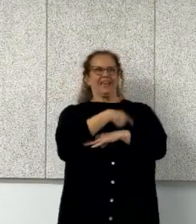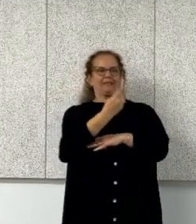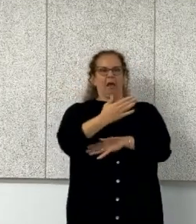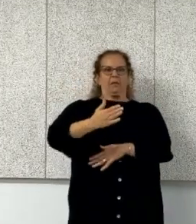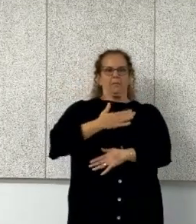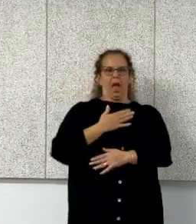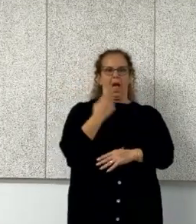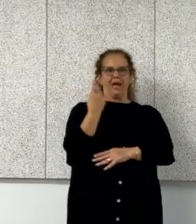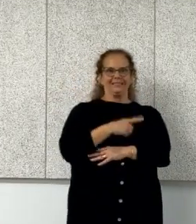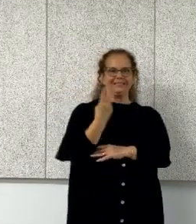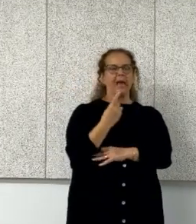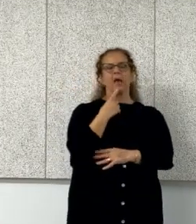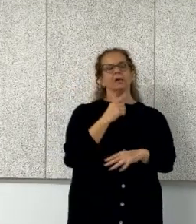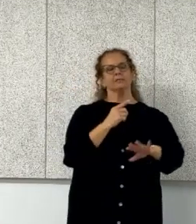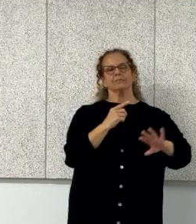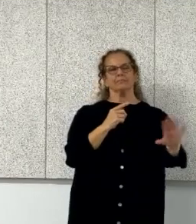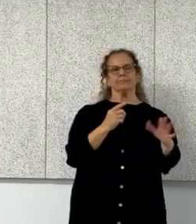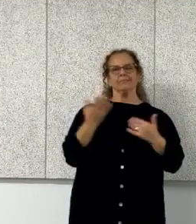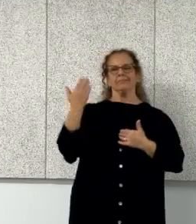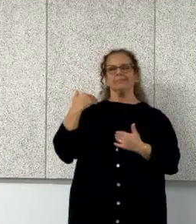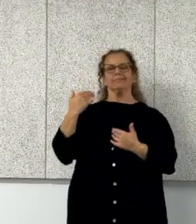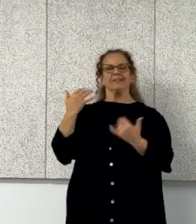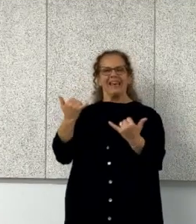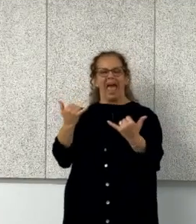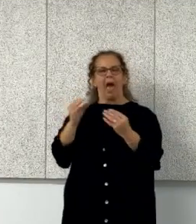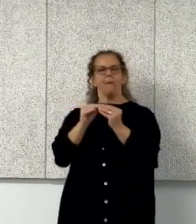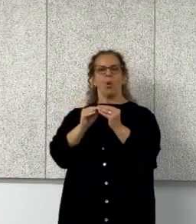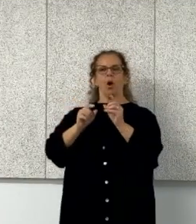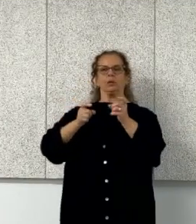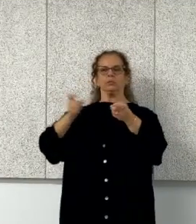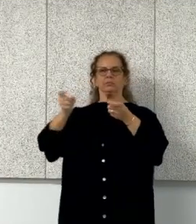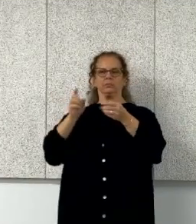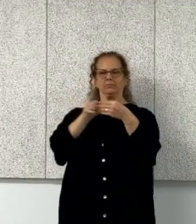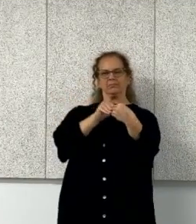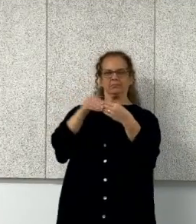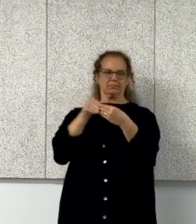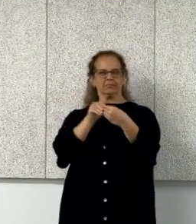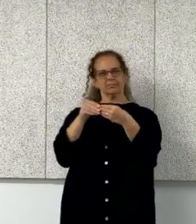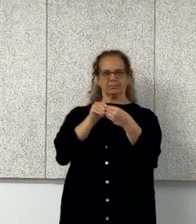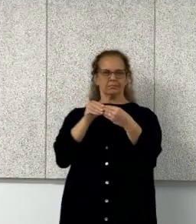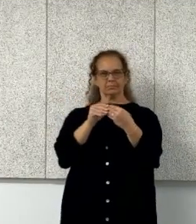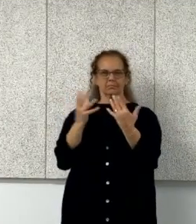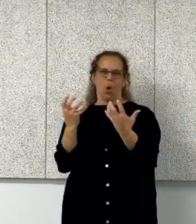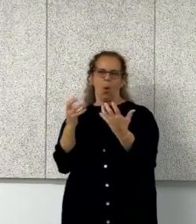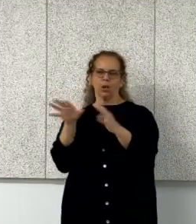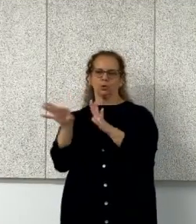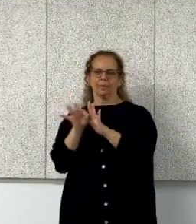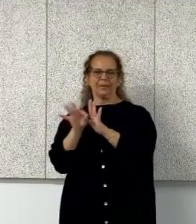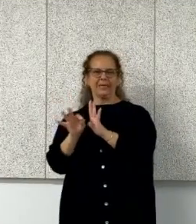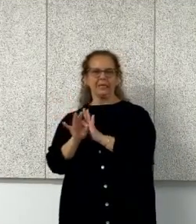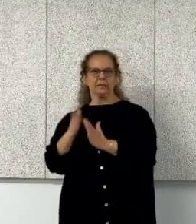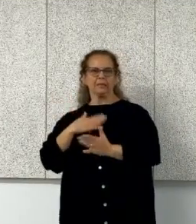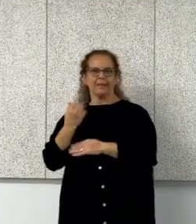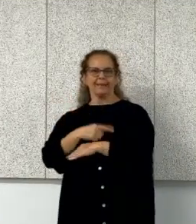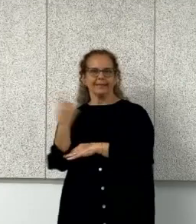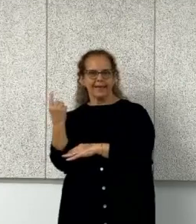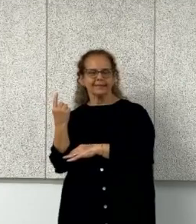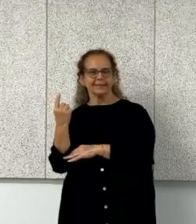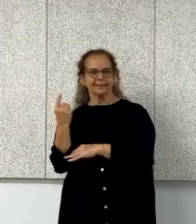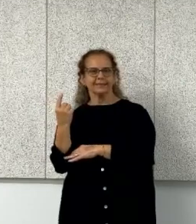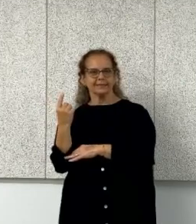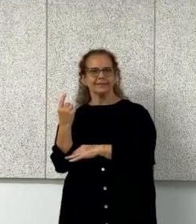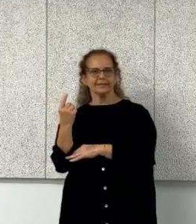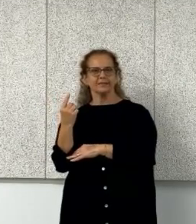that consistency. You could get sick at any moment, anything could happen, you know. So that's something, and also I will give a plug